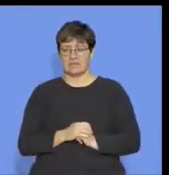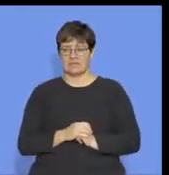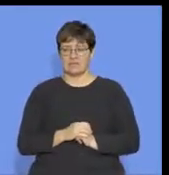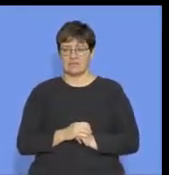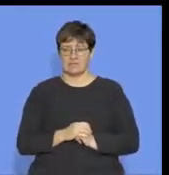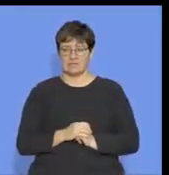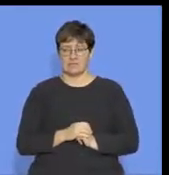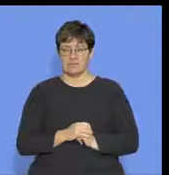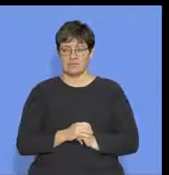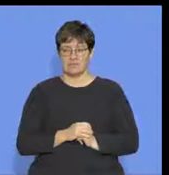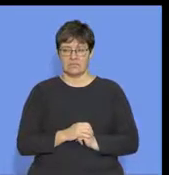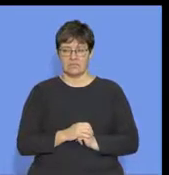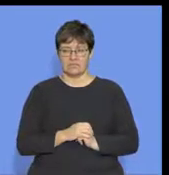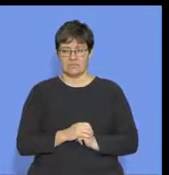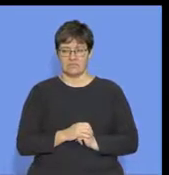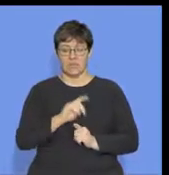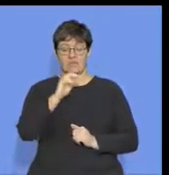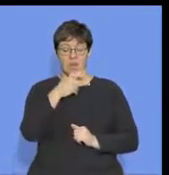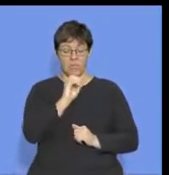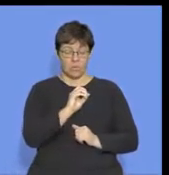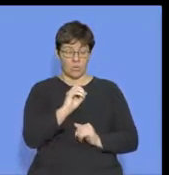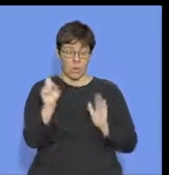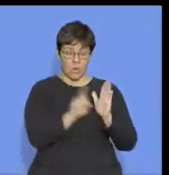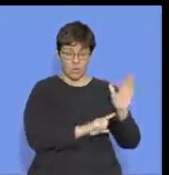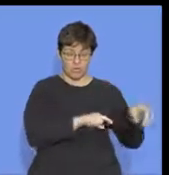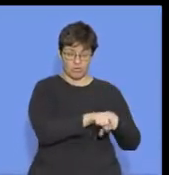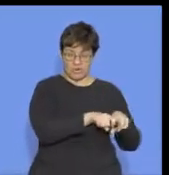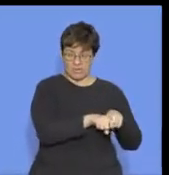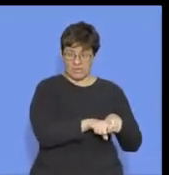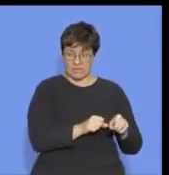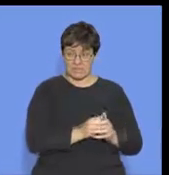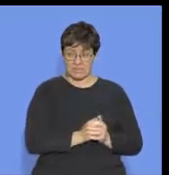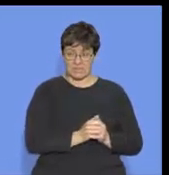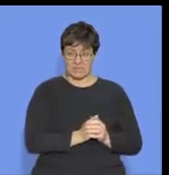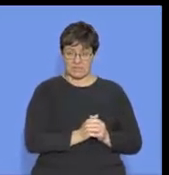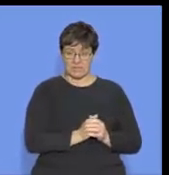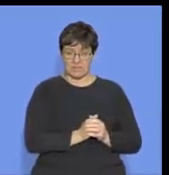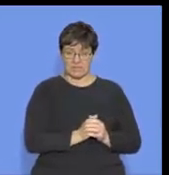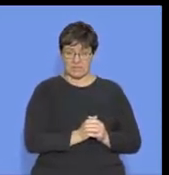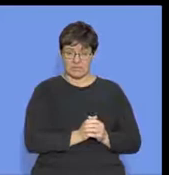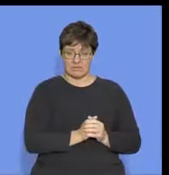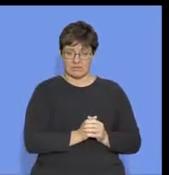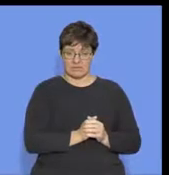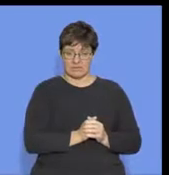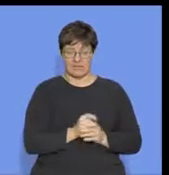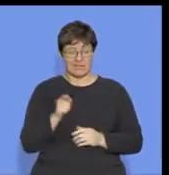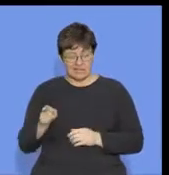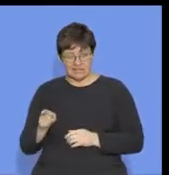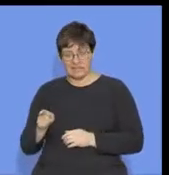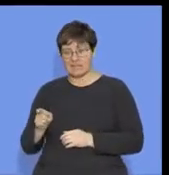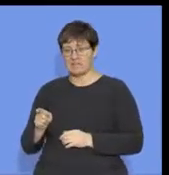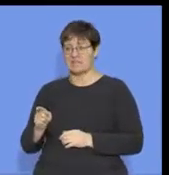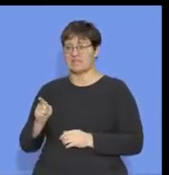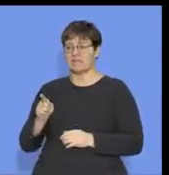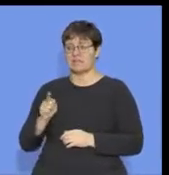Okay, Tabo, that would be what? Tabo loses a race and wins tennis. It